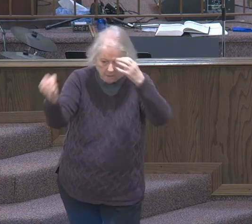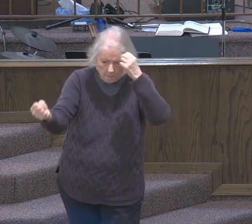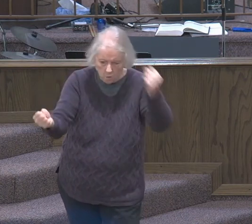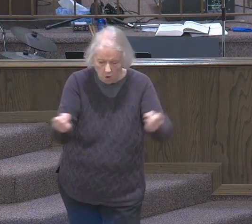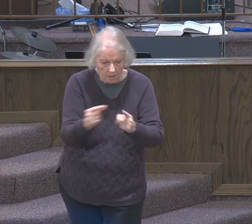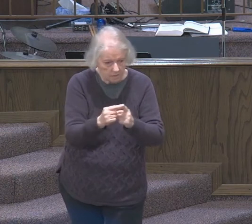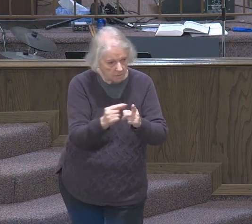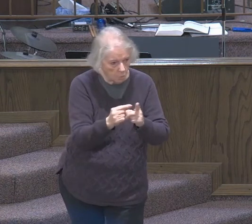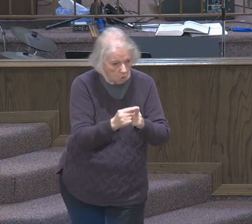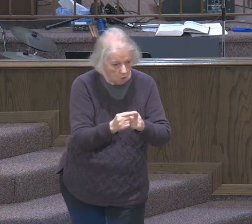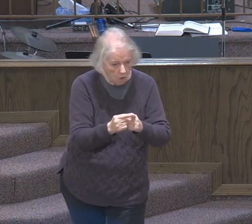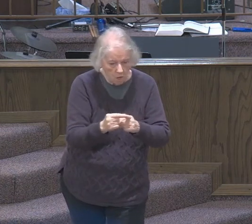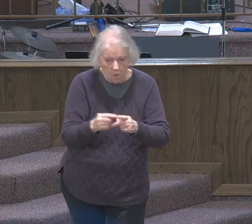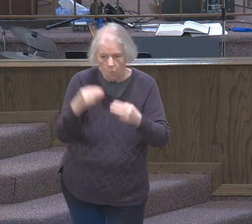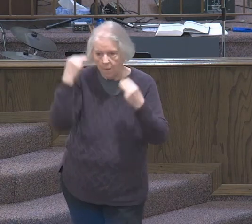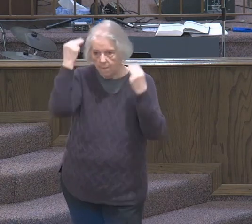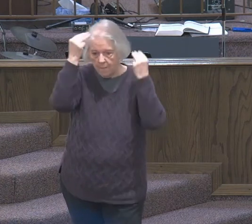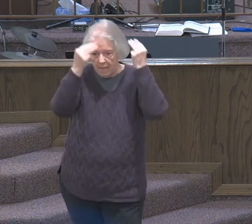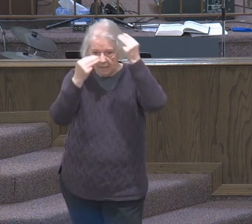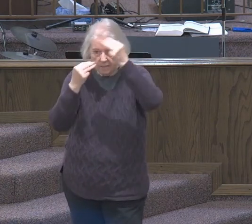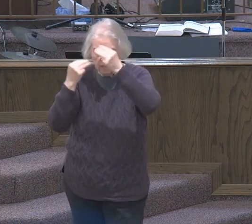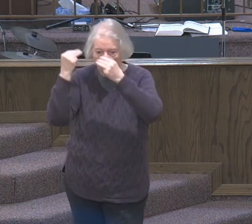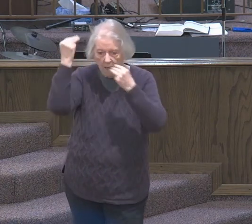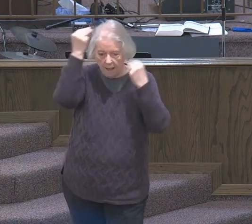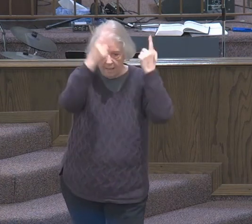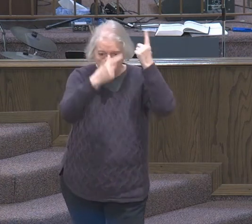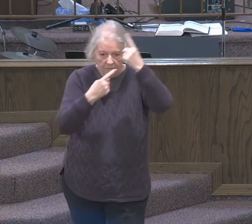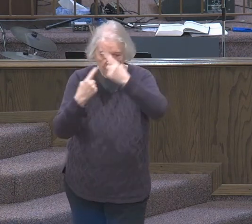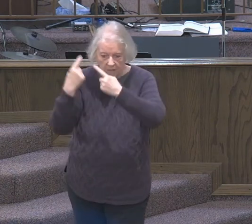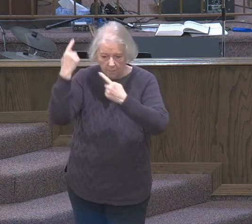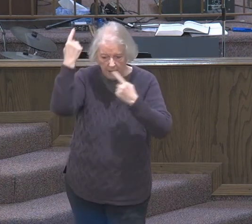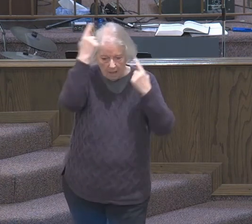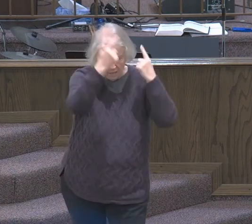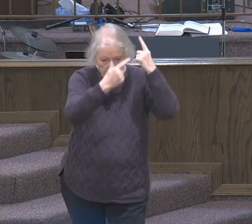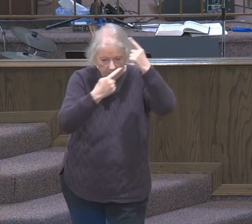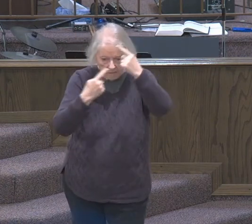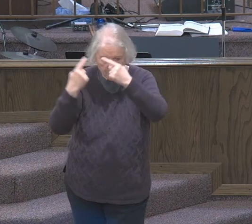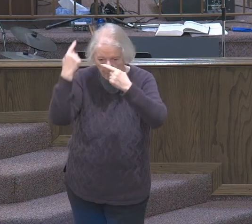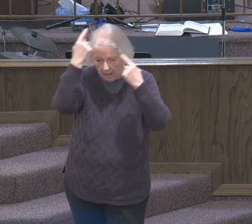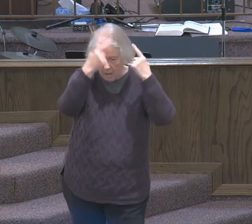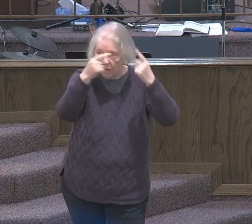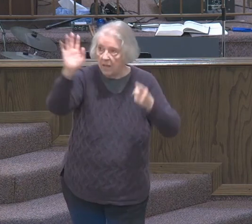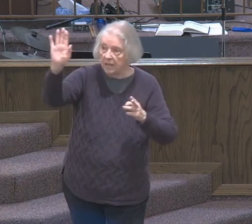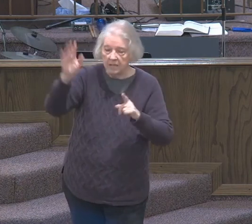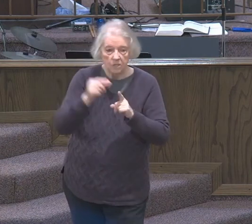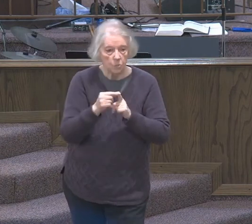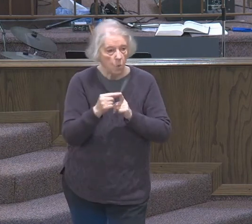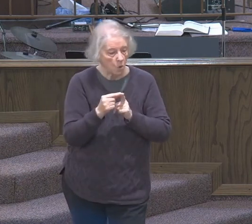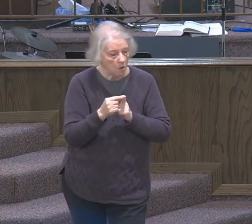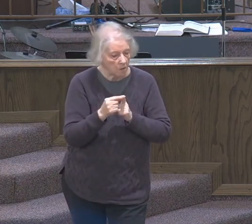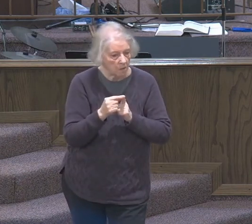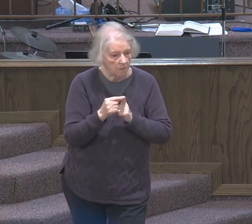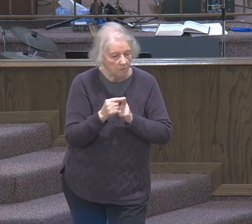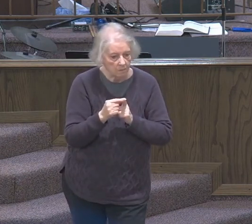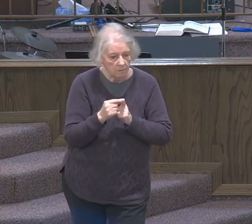begins to fill us up. And then we stop, and we in that meditation